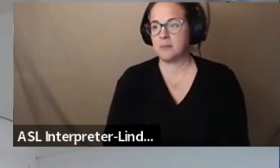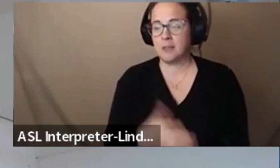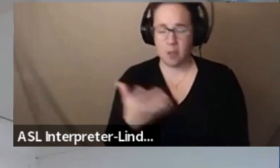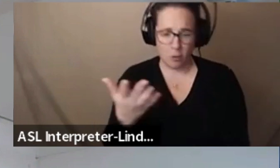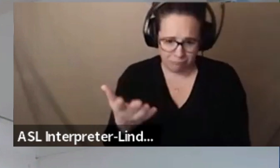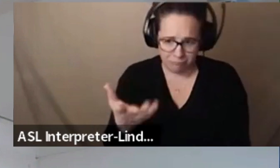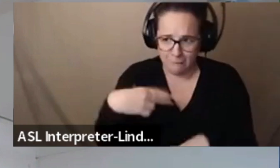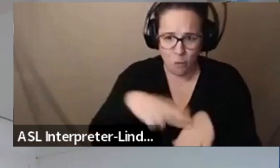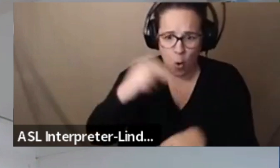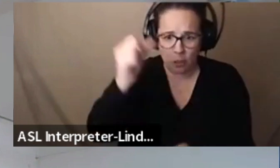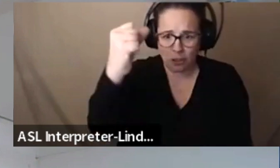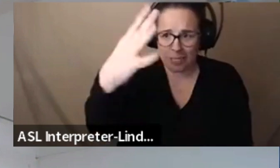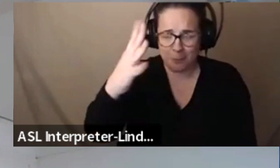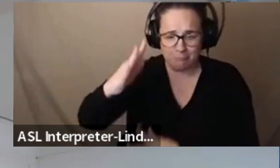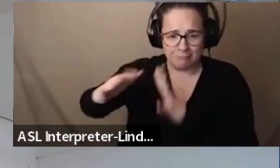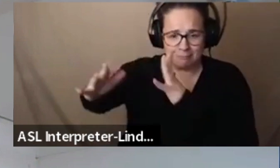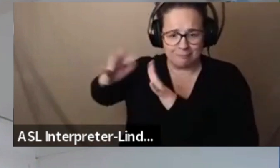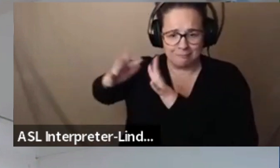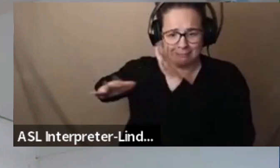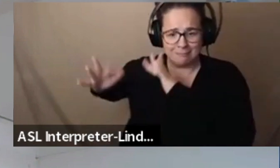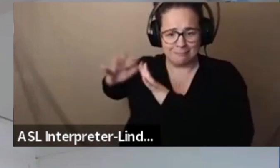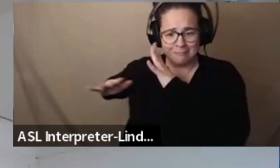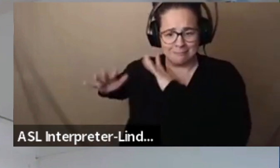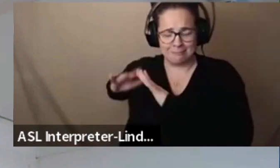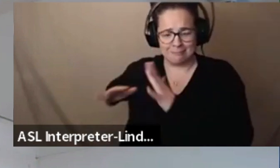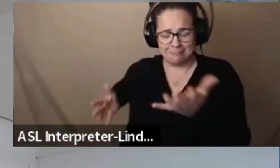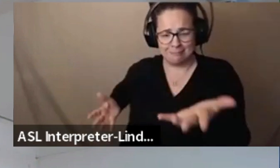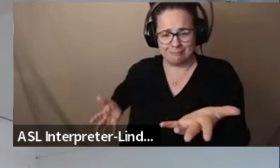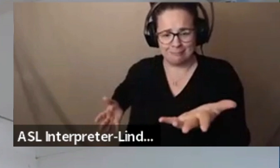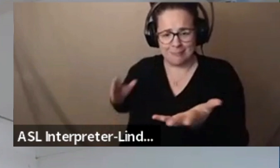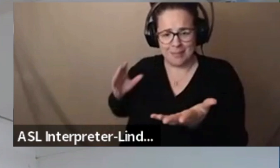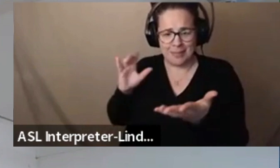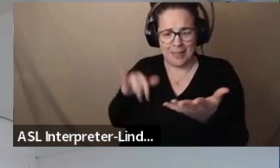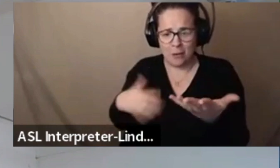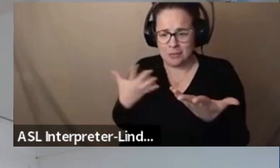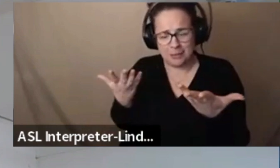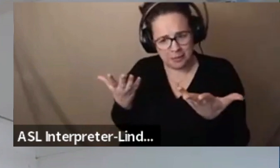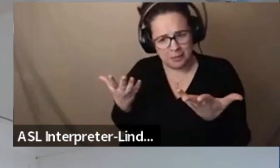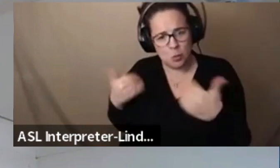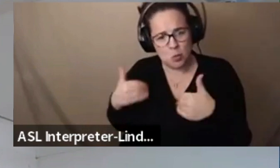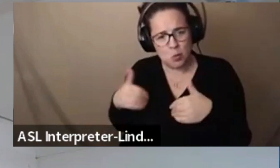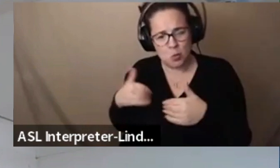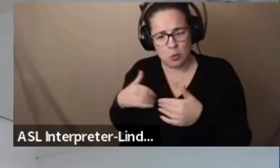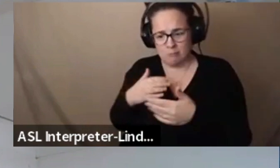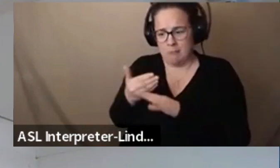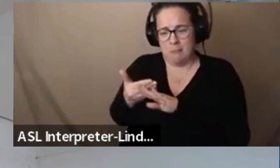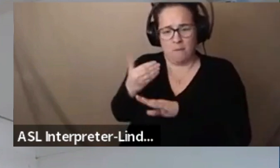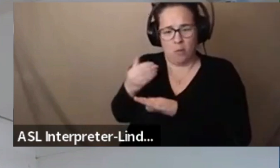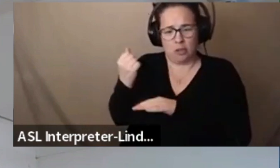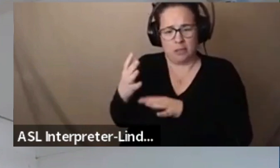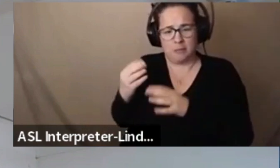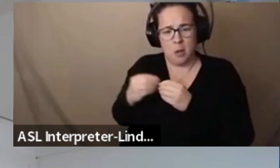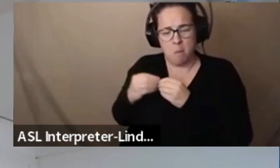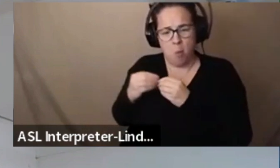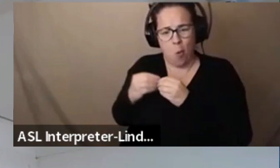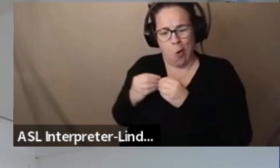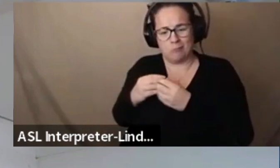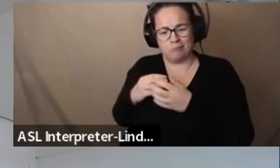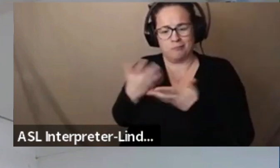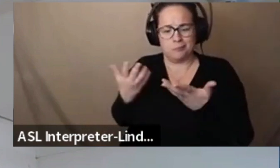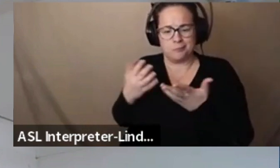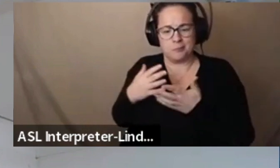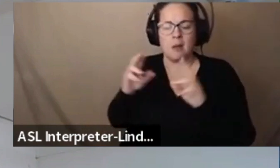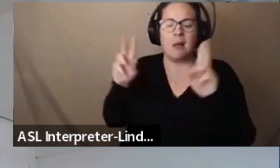in what's just coming out of the Dark Ages period in history. So I think